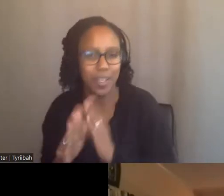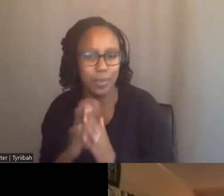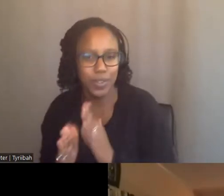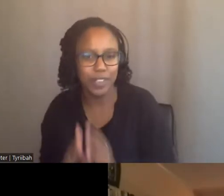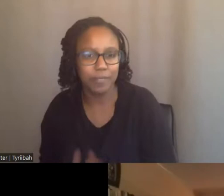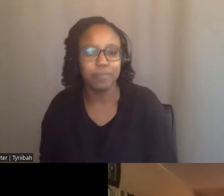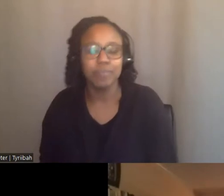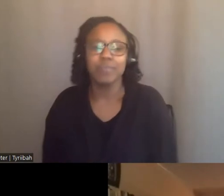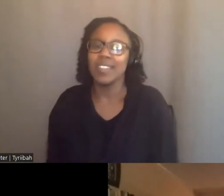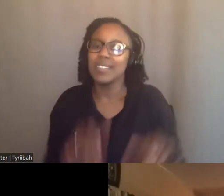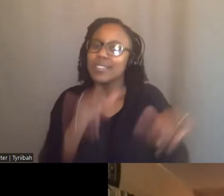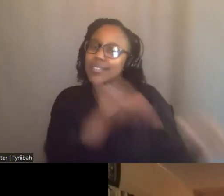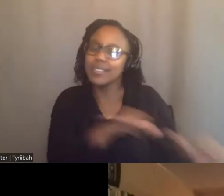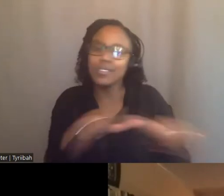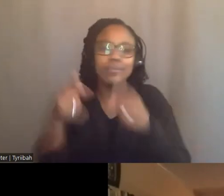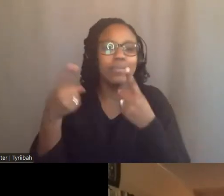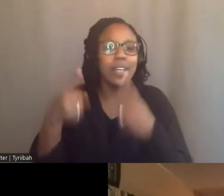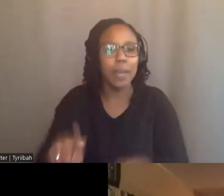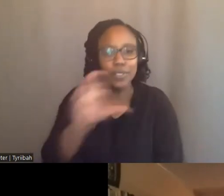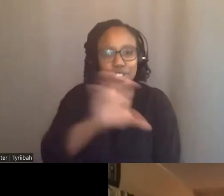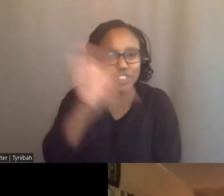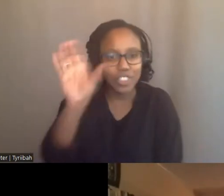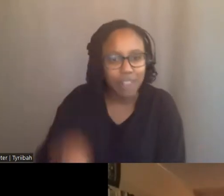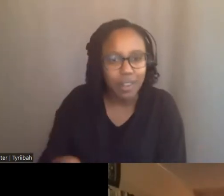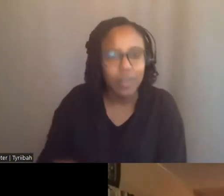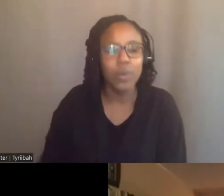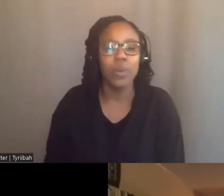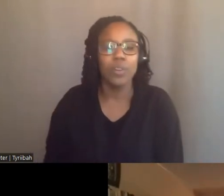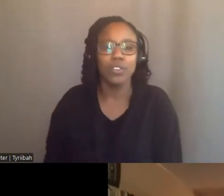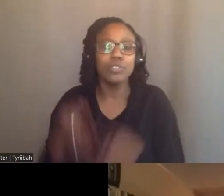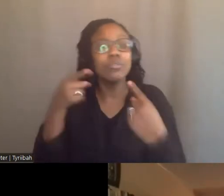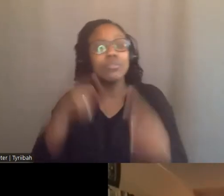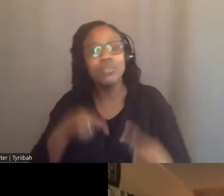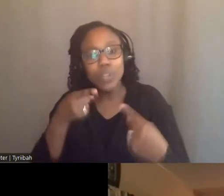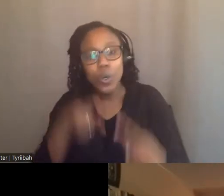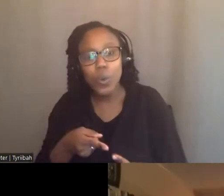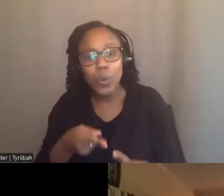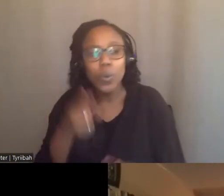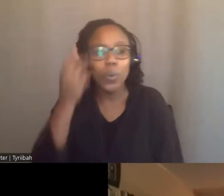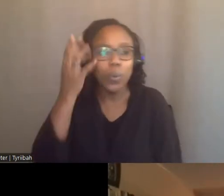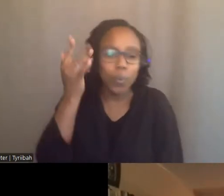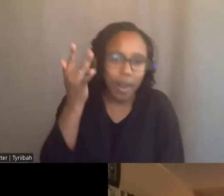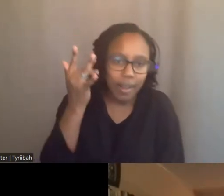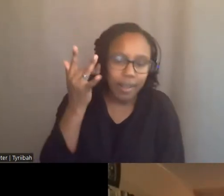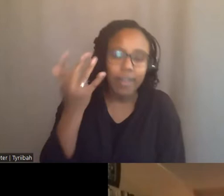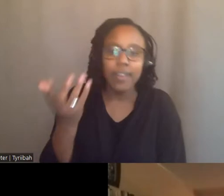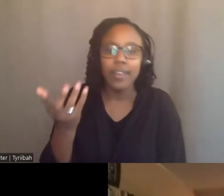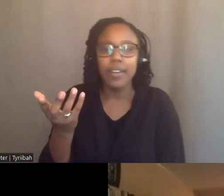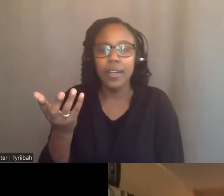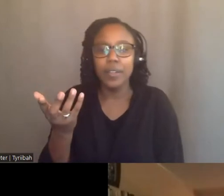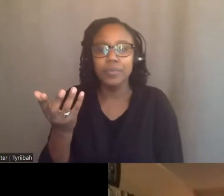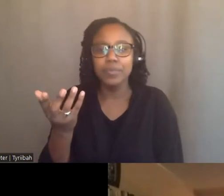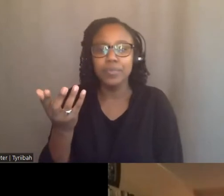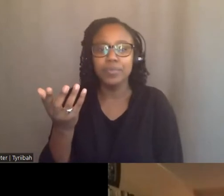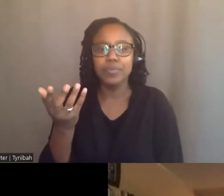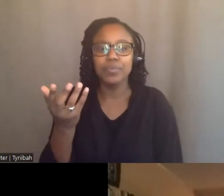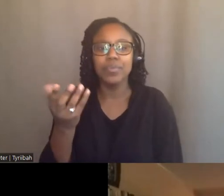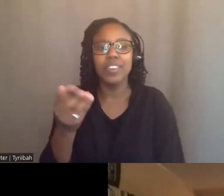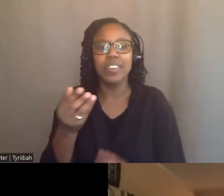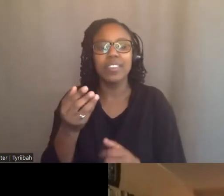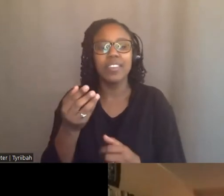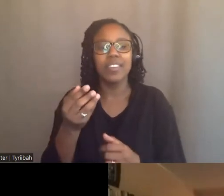seminary, and that was an epic struggle because they actually got the Methodist Church to